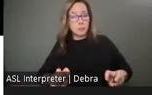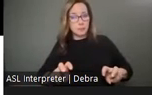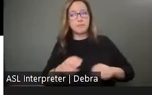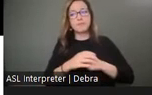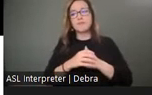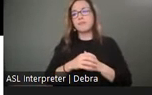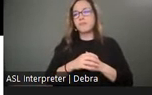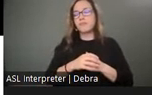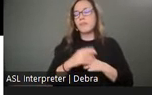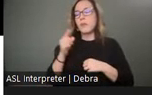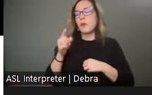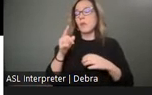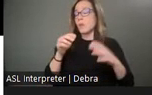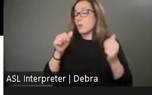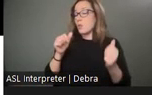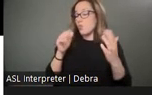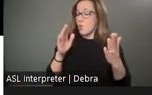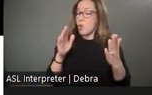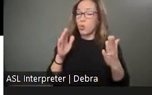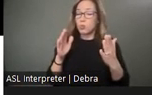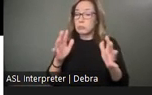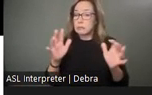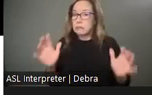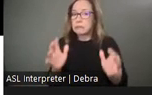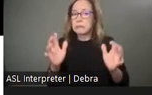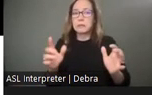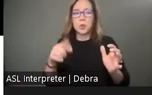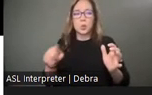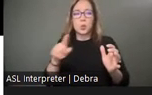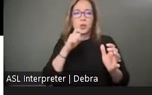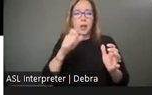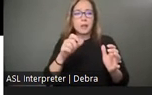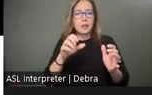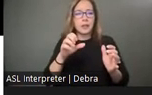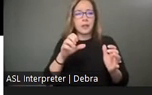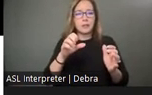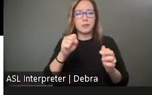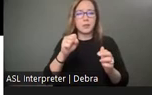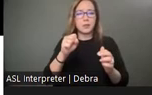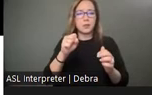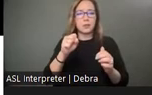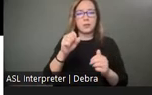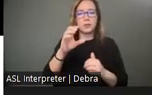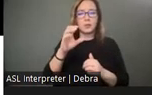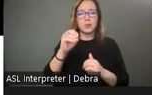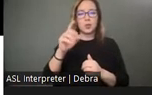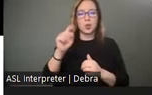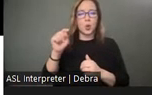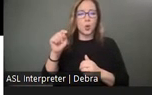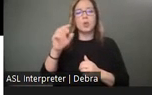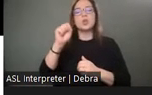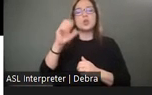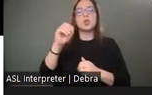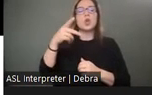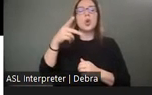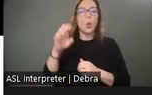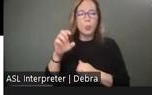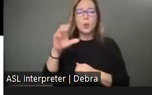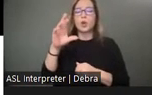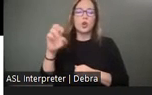This approach really encourages you not to get scope creep. That delays your progress and your services. It takes longer to